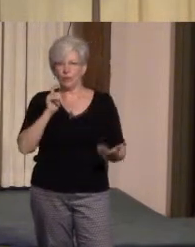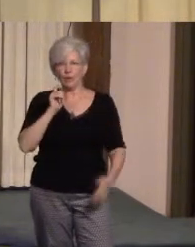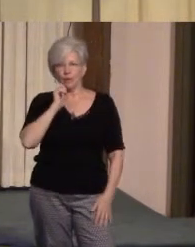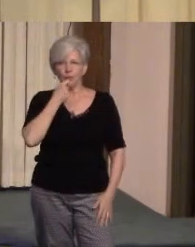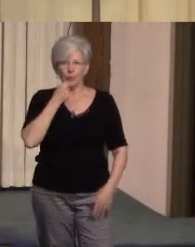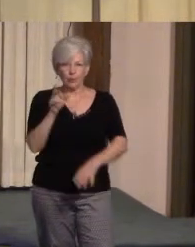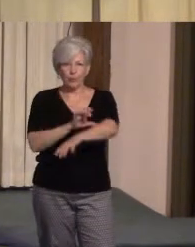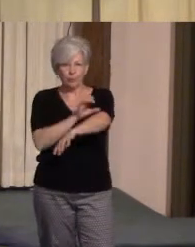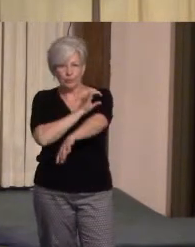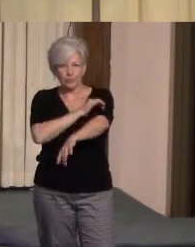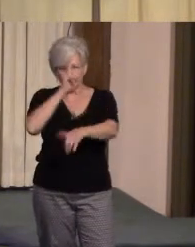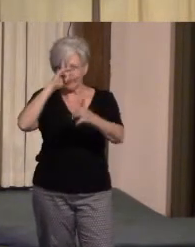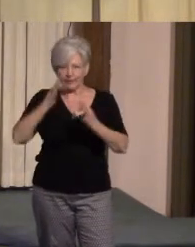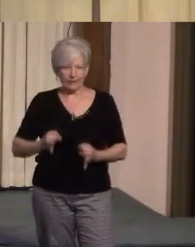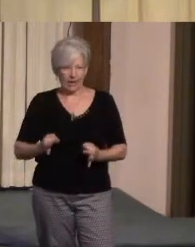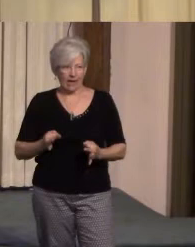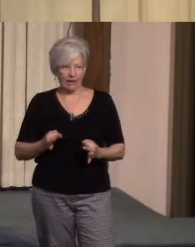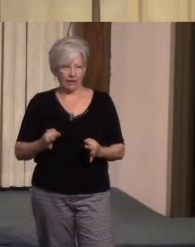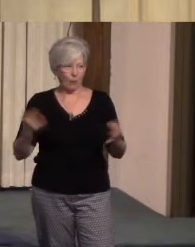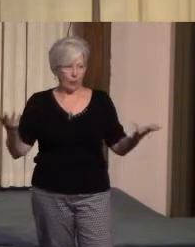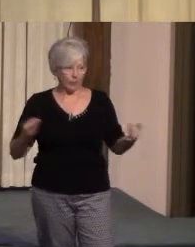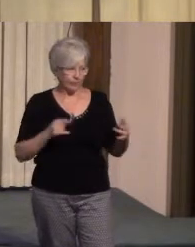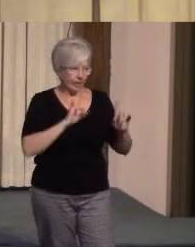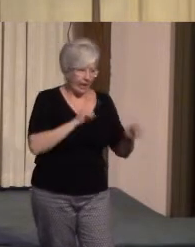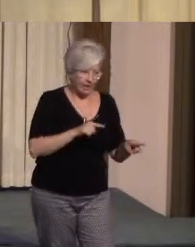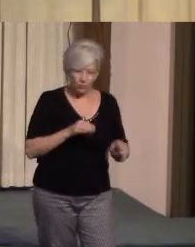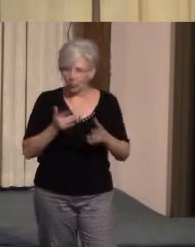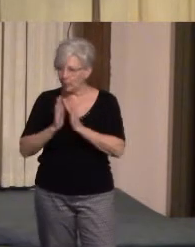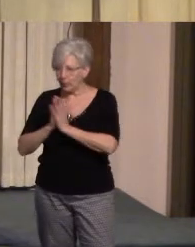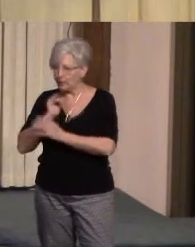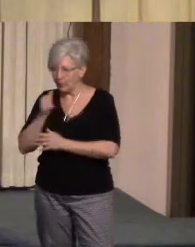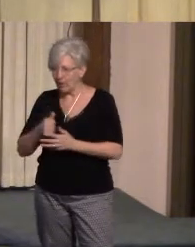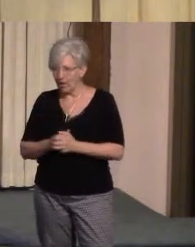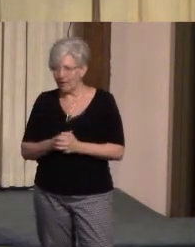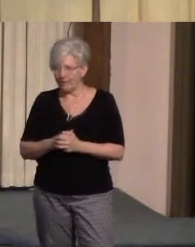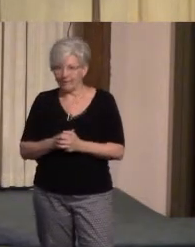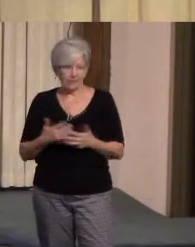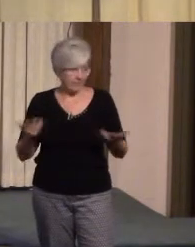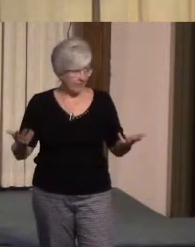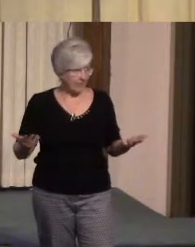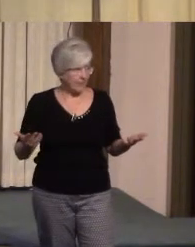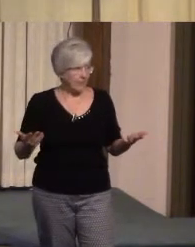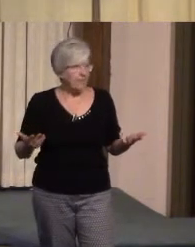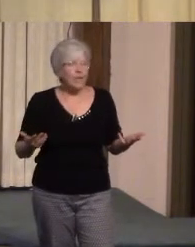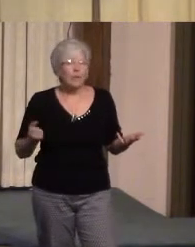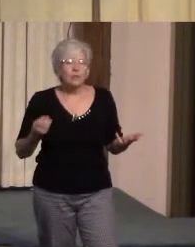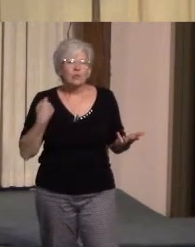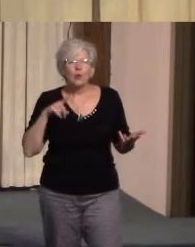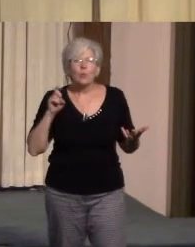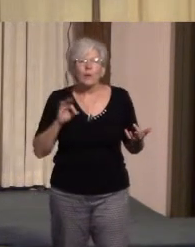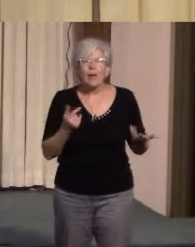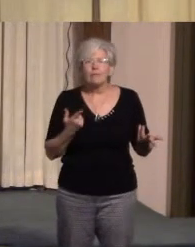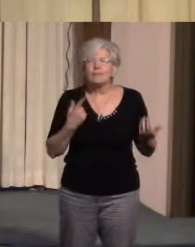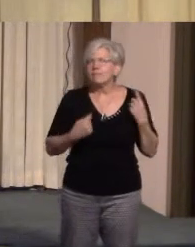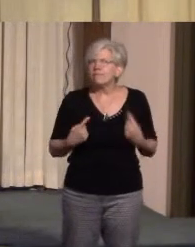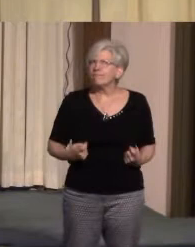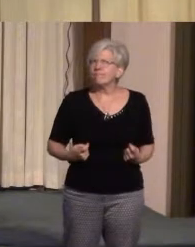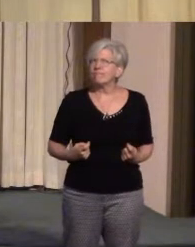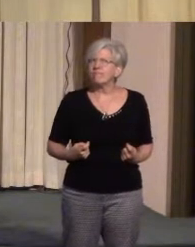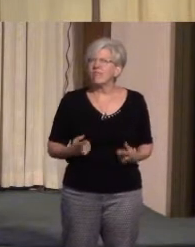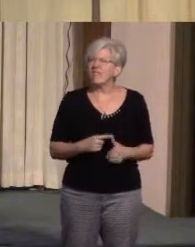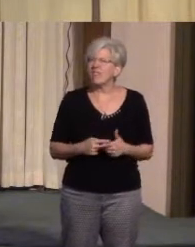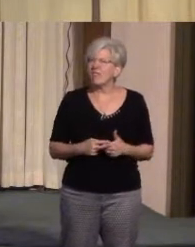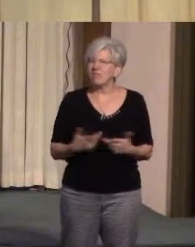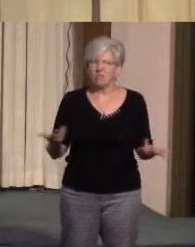cool computer deciding whether or not to answer our prayers. Amen? All right? So then we have to ask ourselves, well then,